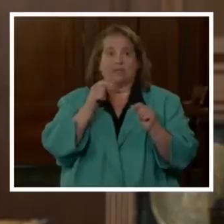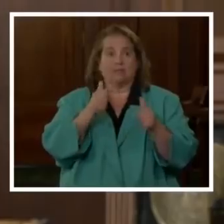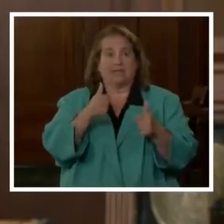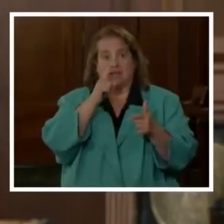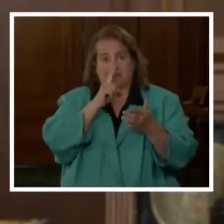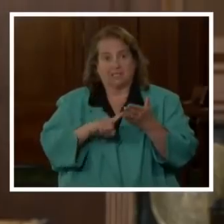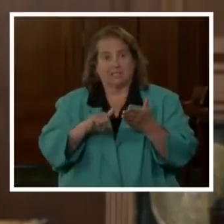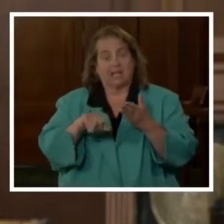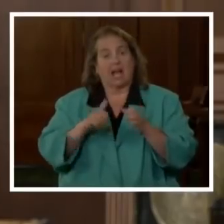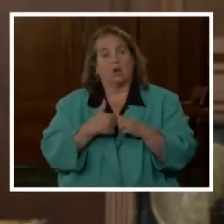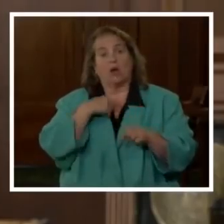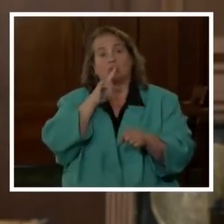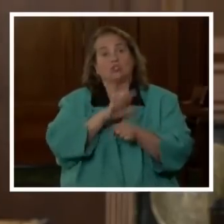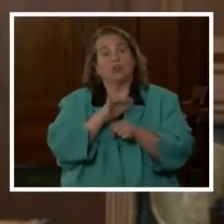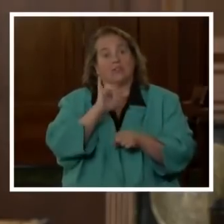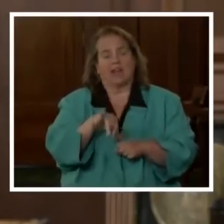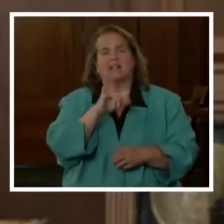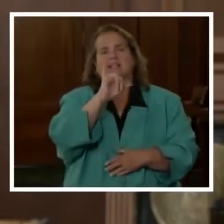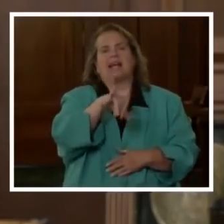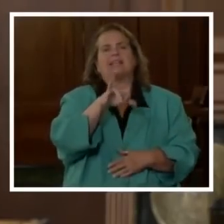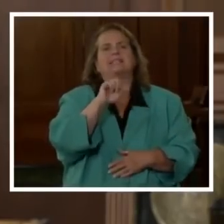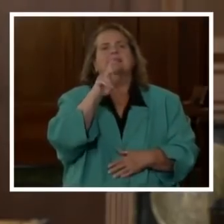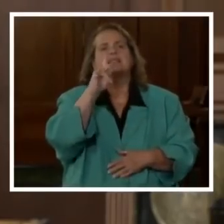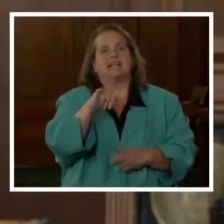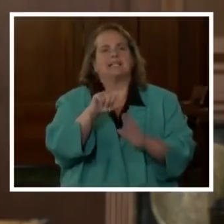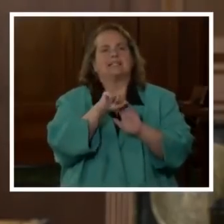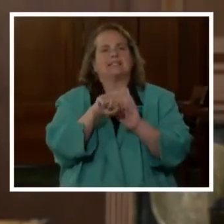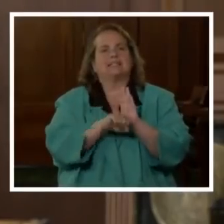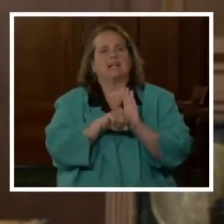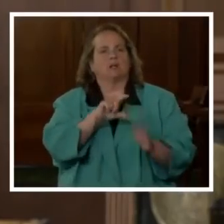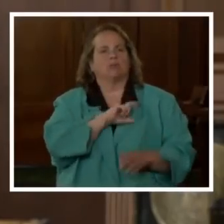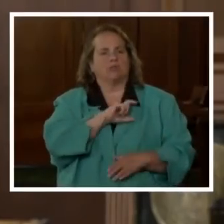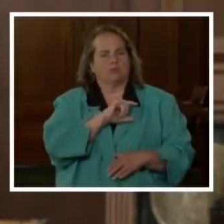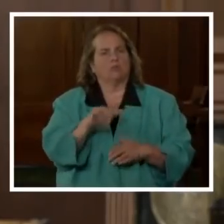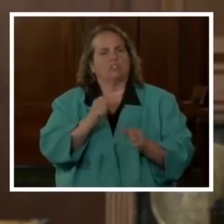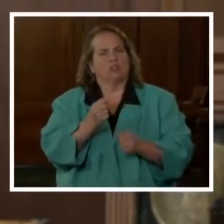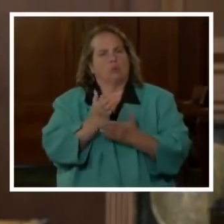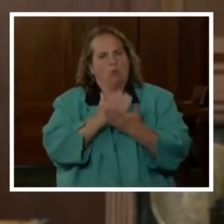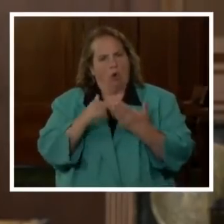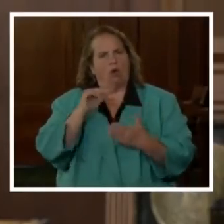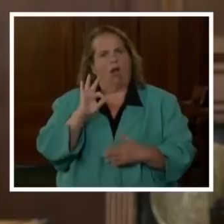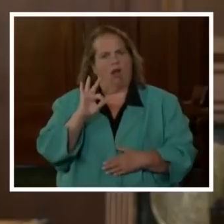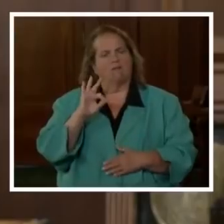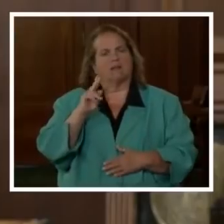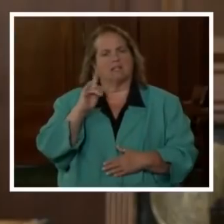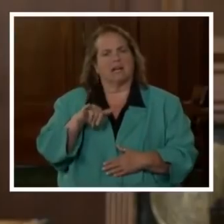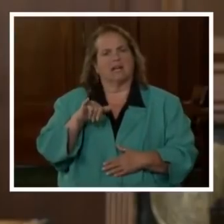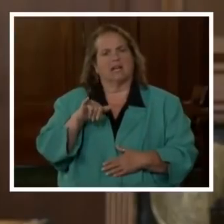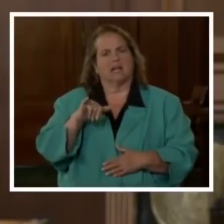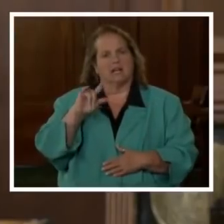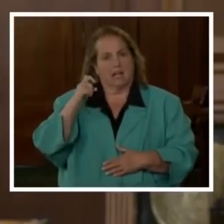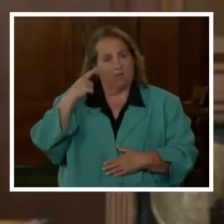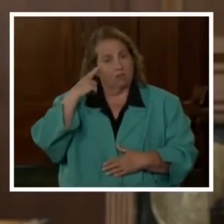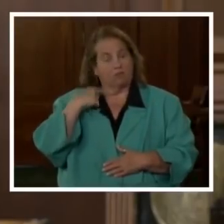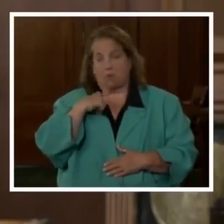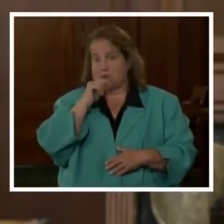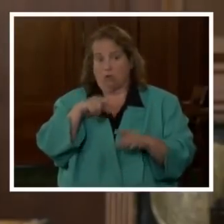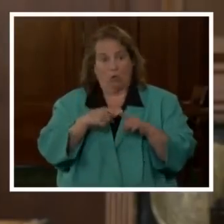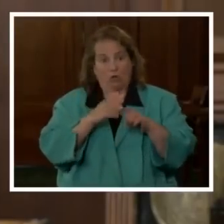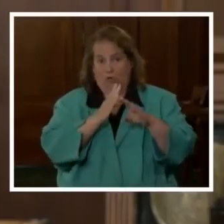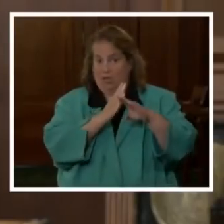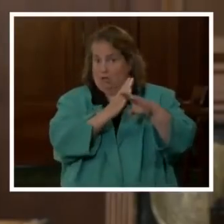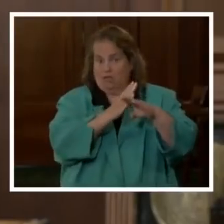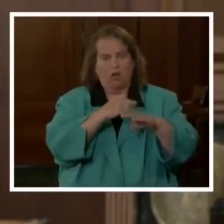That's the Kentucky State Police, which is a part of the executive branch of state government. Listen, I'm not going to interfere. I don't do